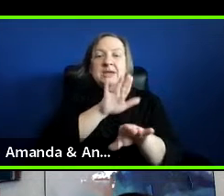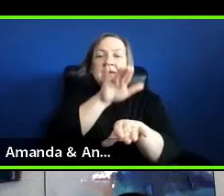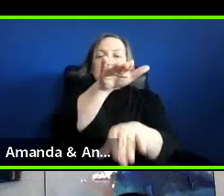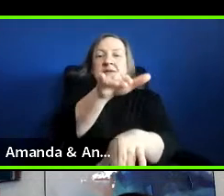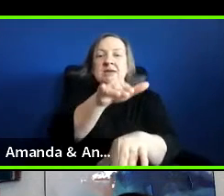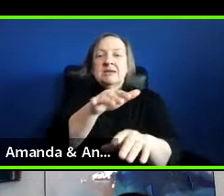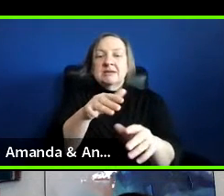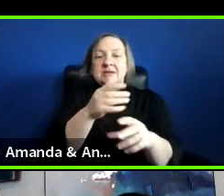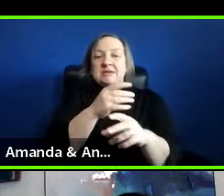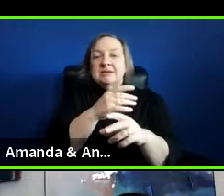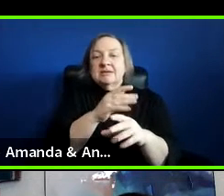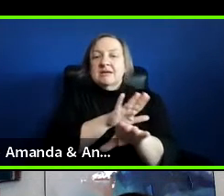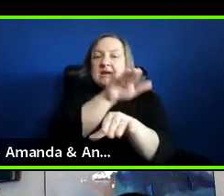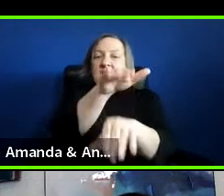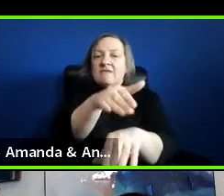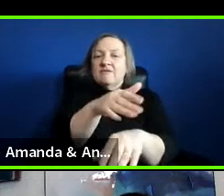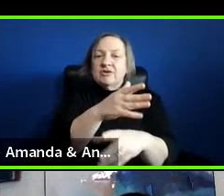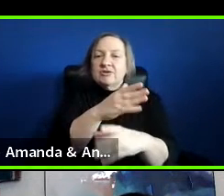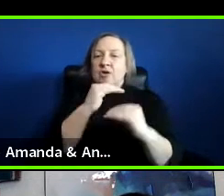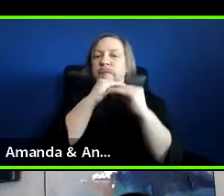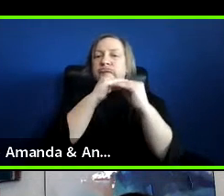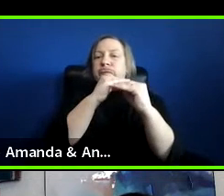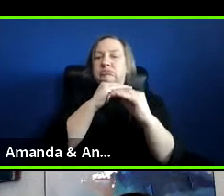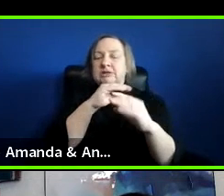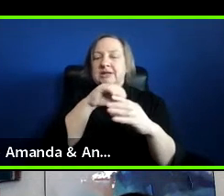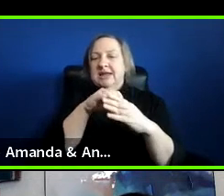Seems like that's not in the plan. Is that correct?